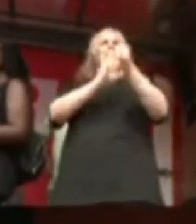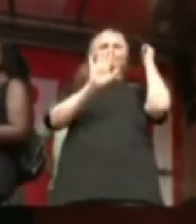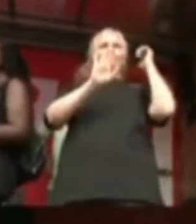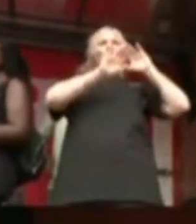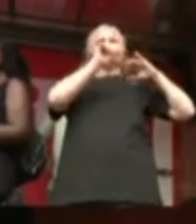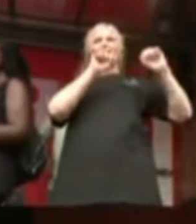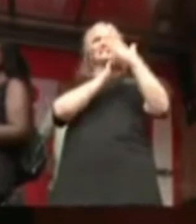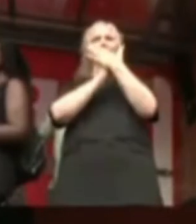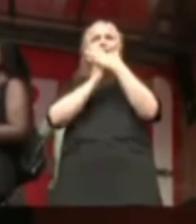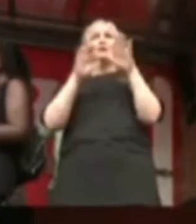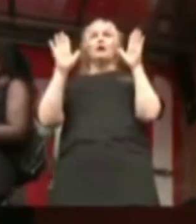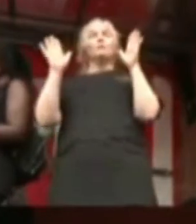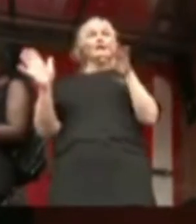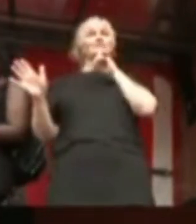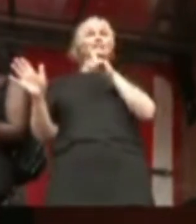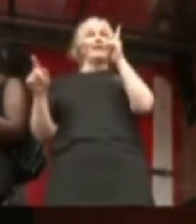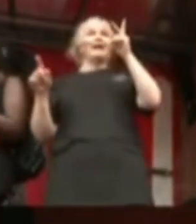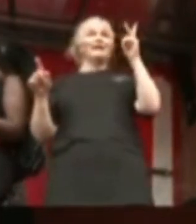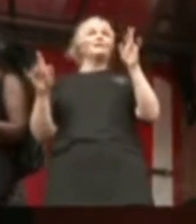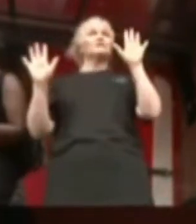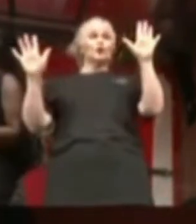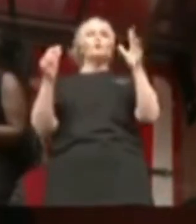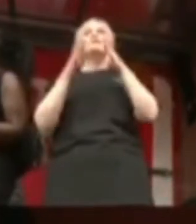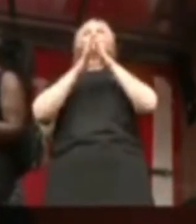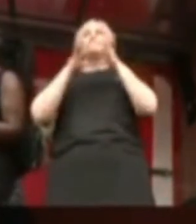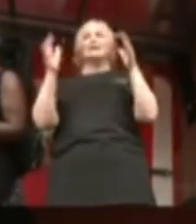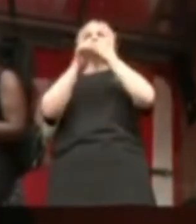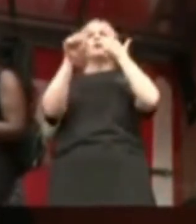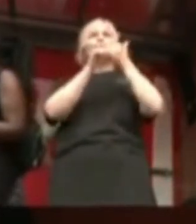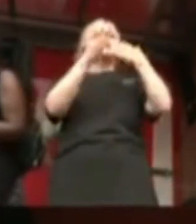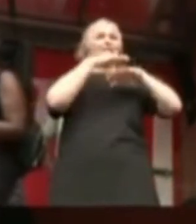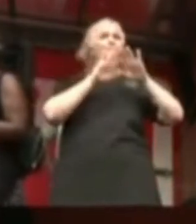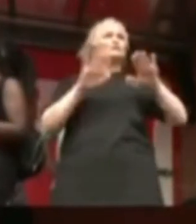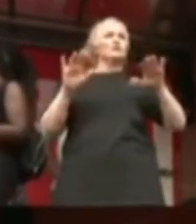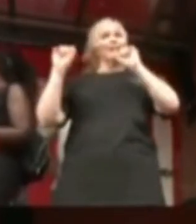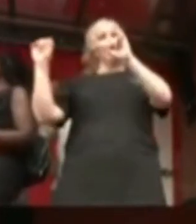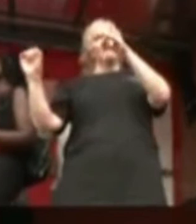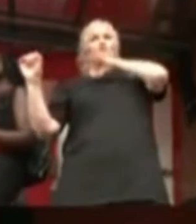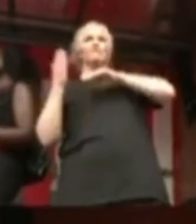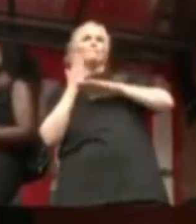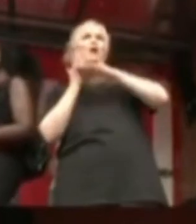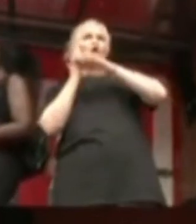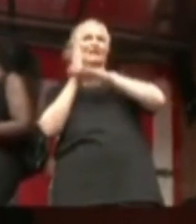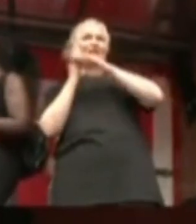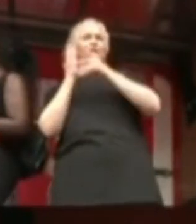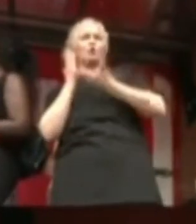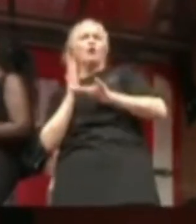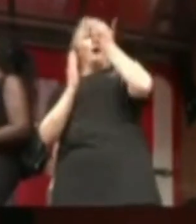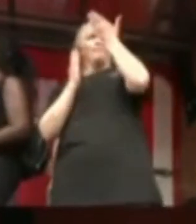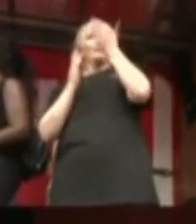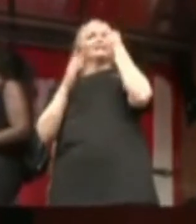repeat it because it's important for us to know it. The biggest companies in Britain, their profit margin has gone up by